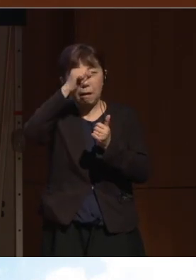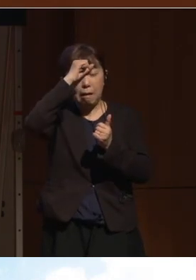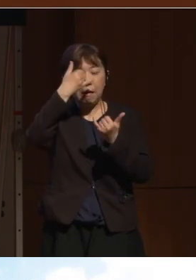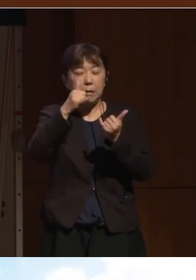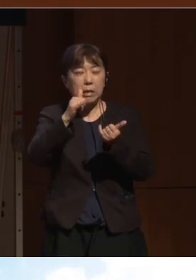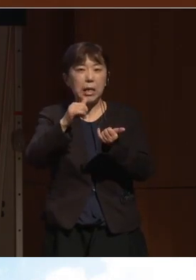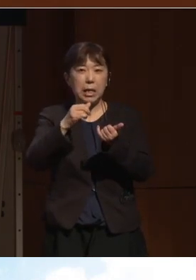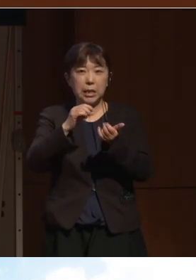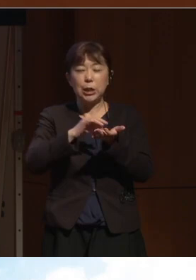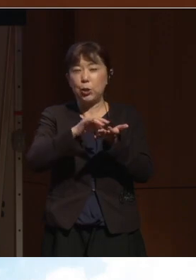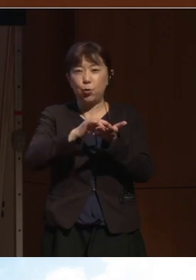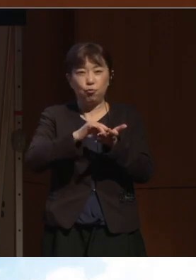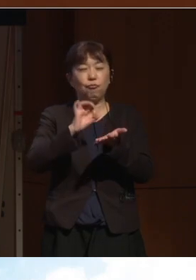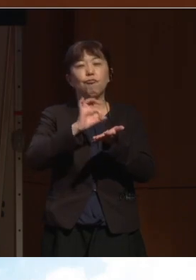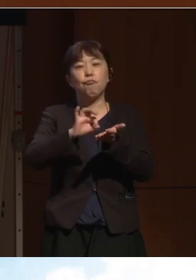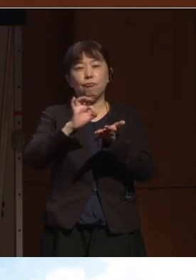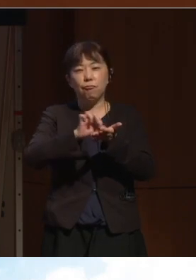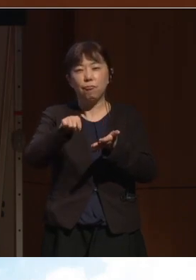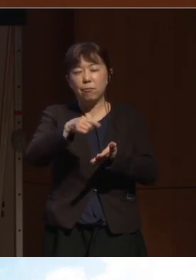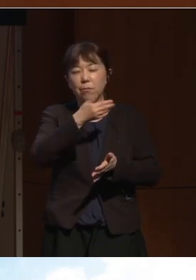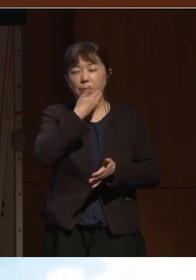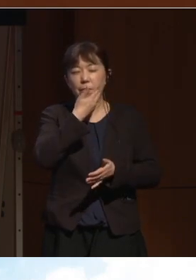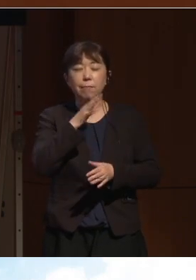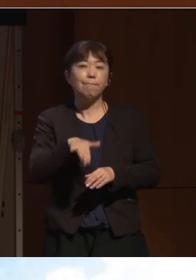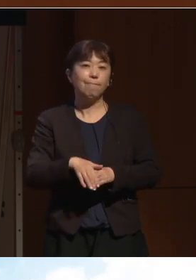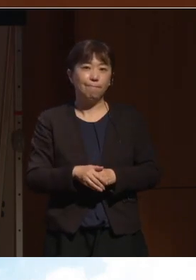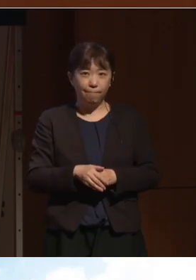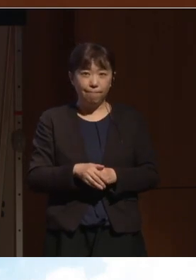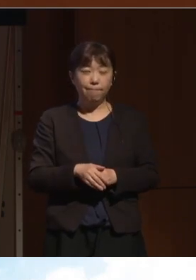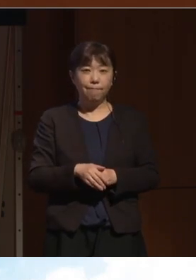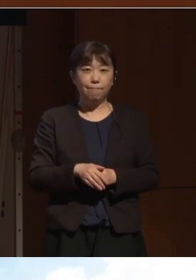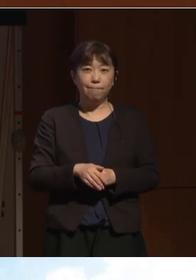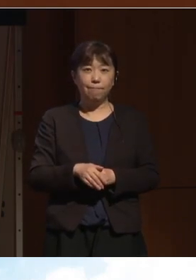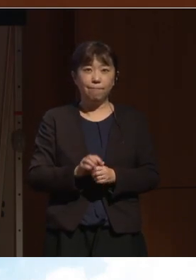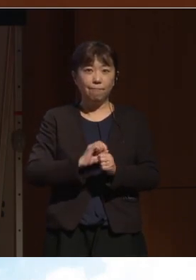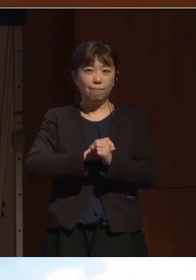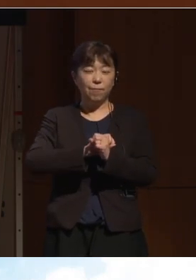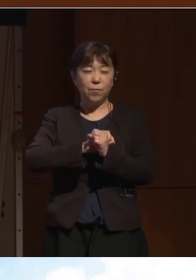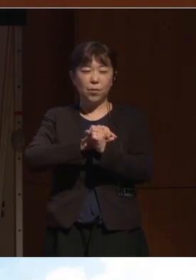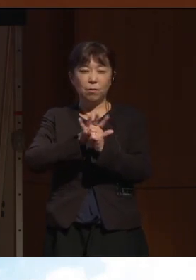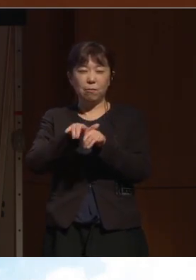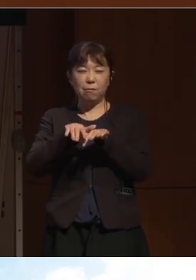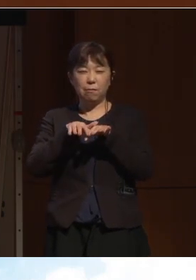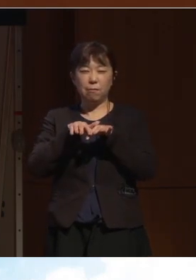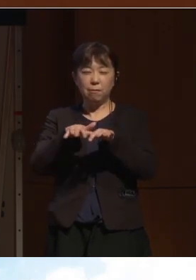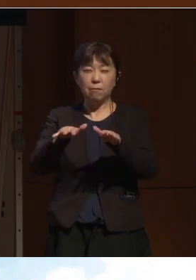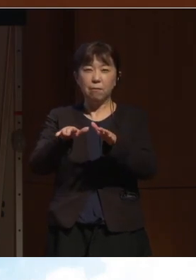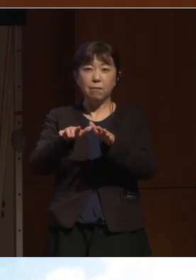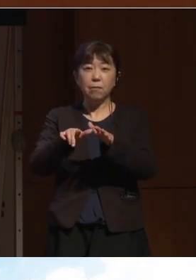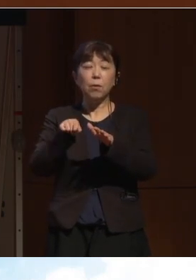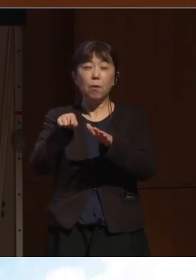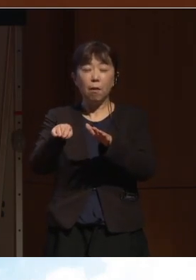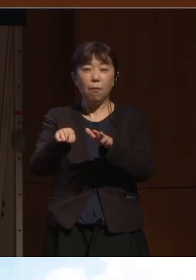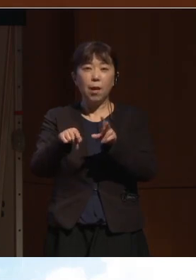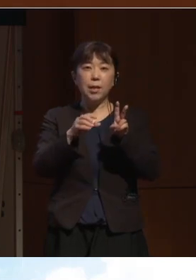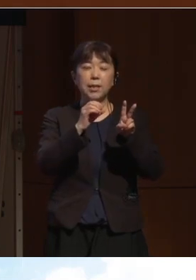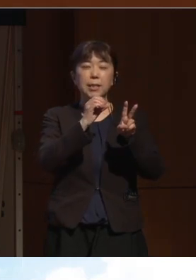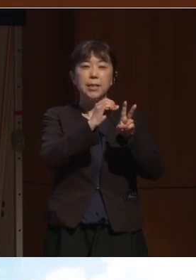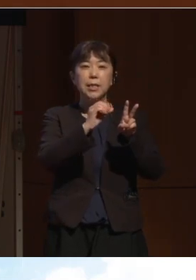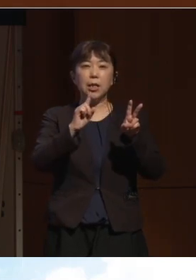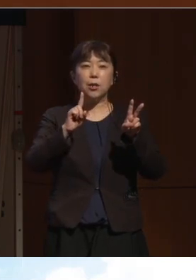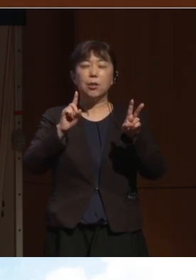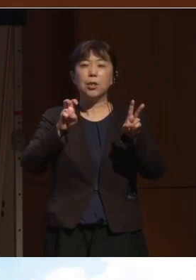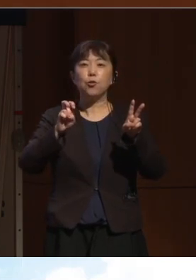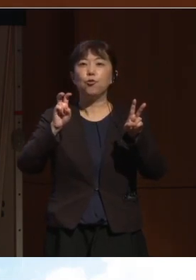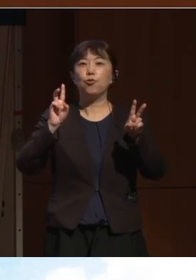acute COVID-19, so out in the community, which began in November 2021, and essentially looked at 2 antivirals,